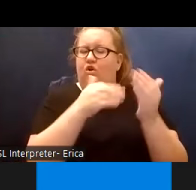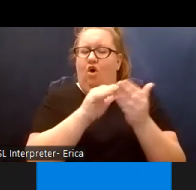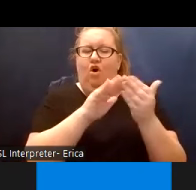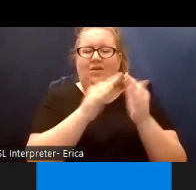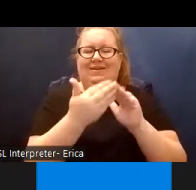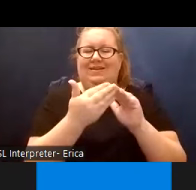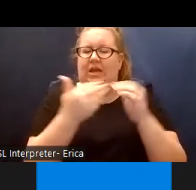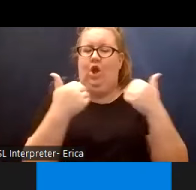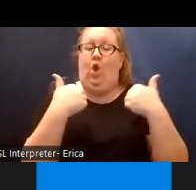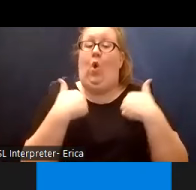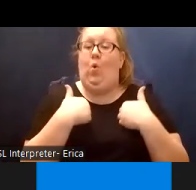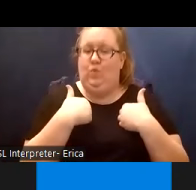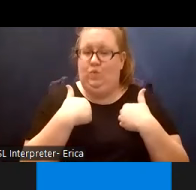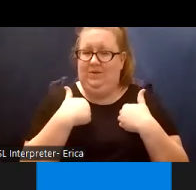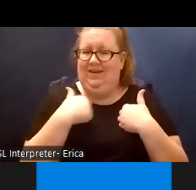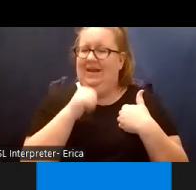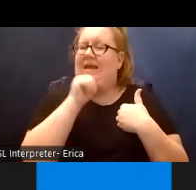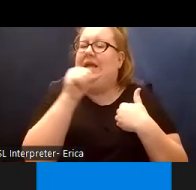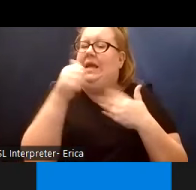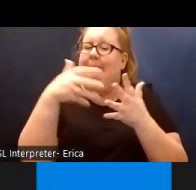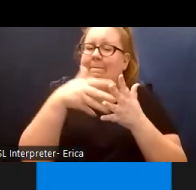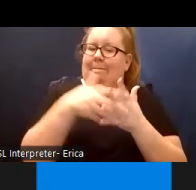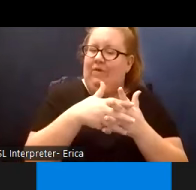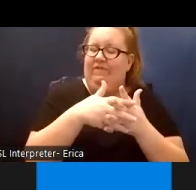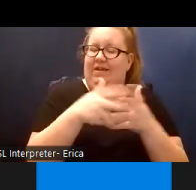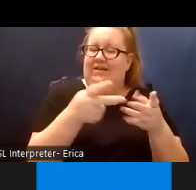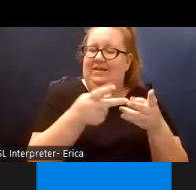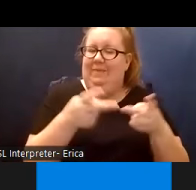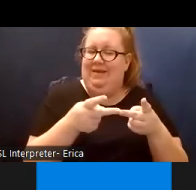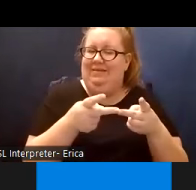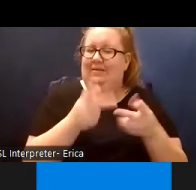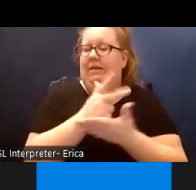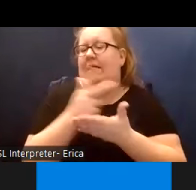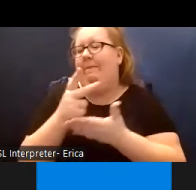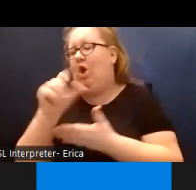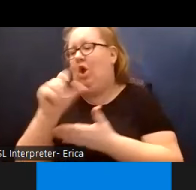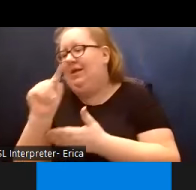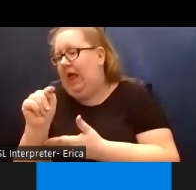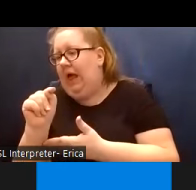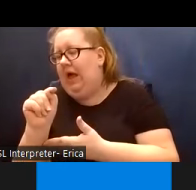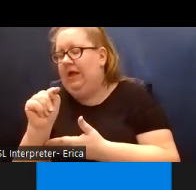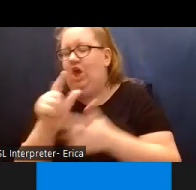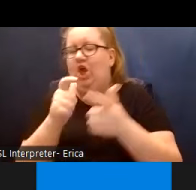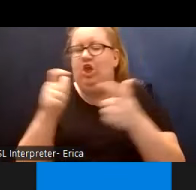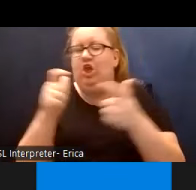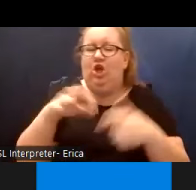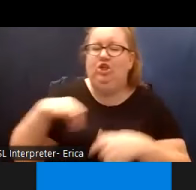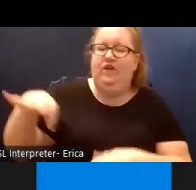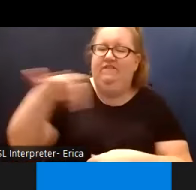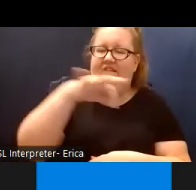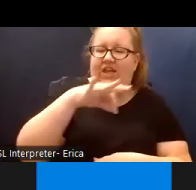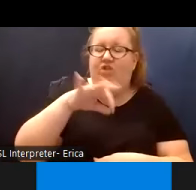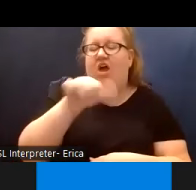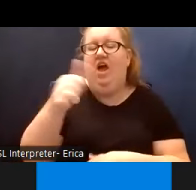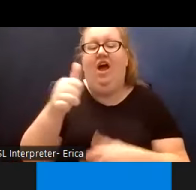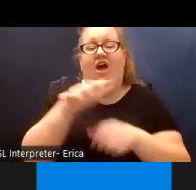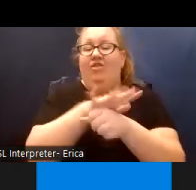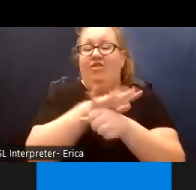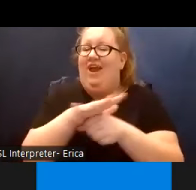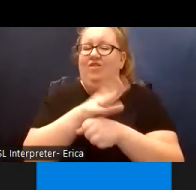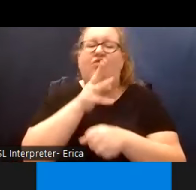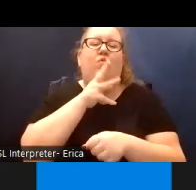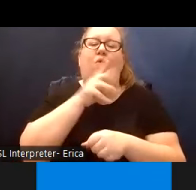impervious spaces. Again, parking lots, larger fields, other areas that water cannot